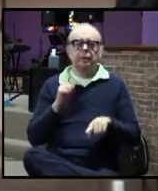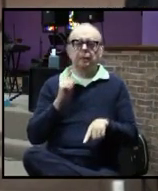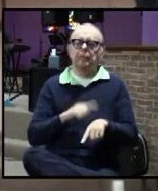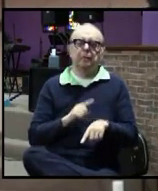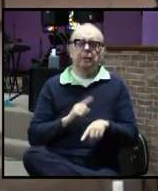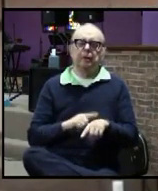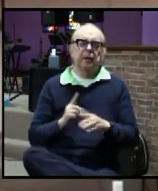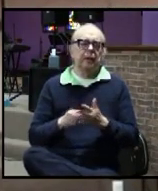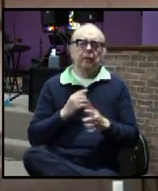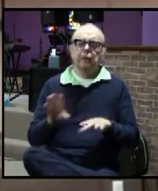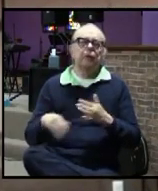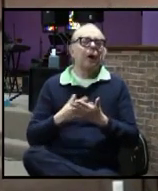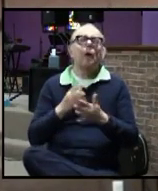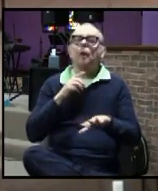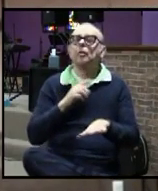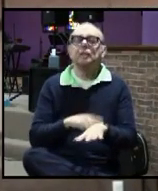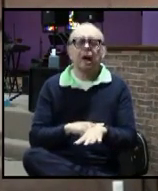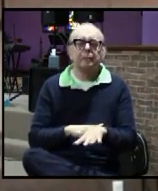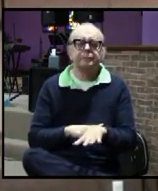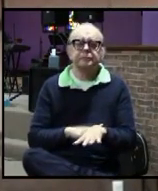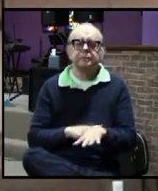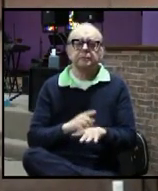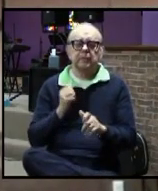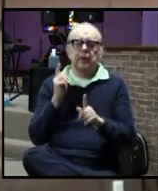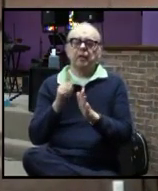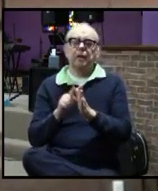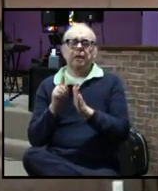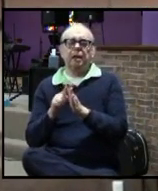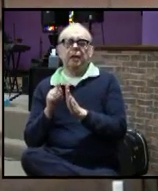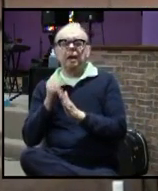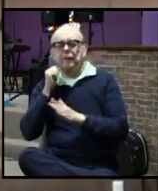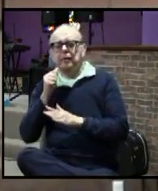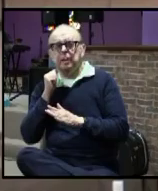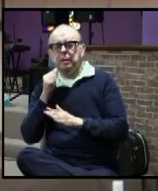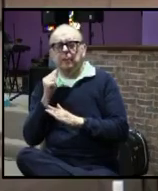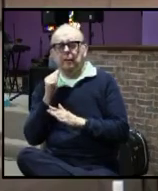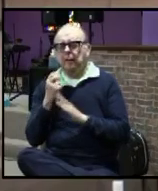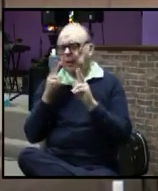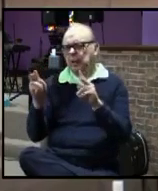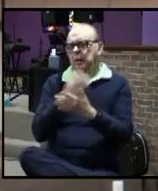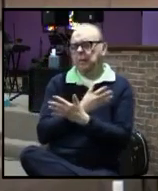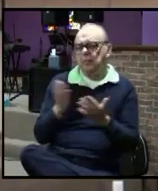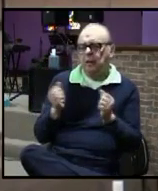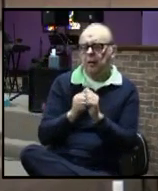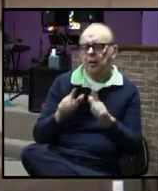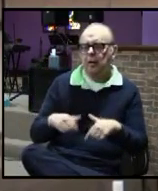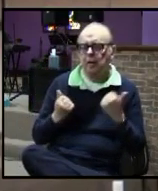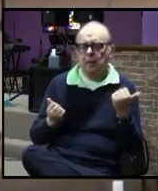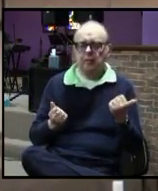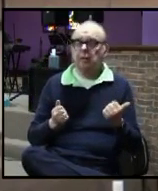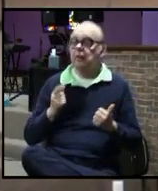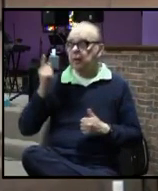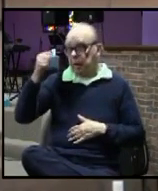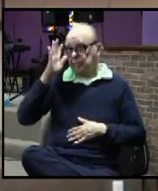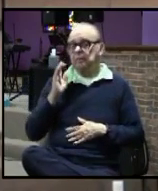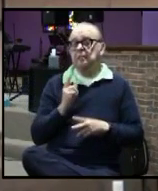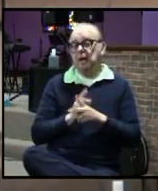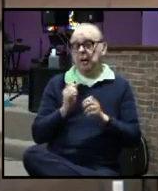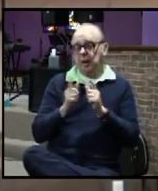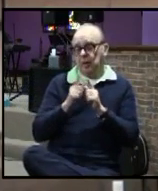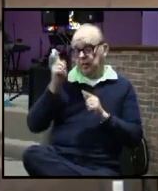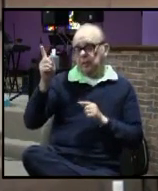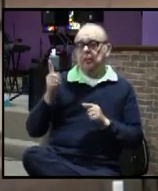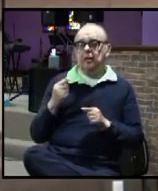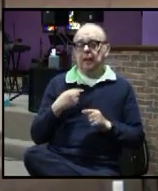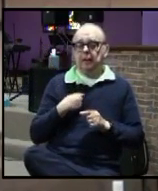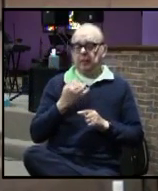do one time. This is something we do all the time. Every moment of every day, when we begin to see things in our life, we go, God, you're right. I agree